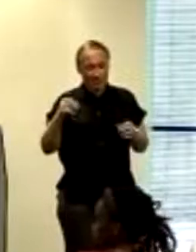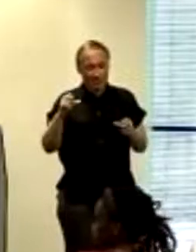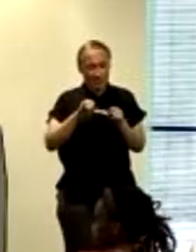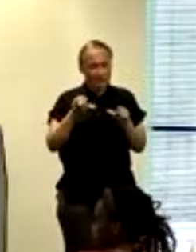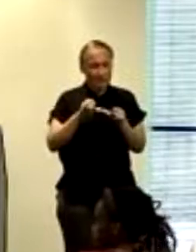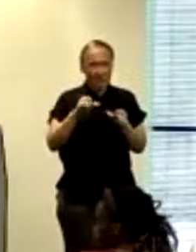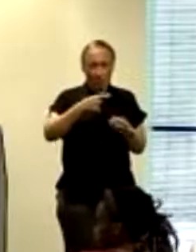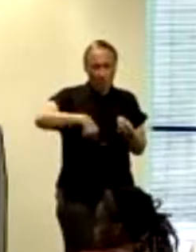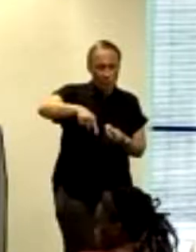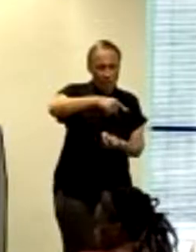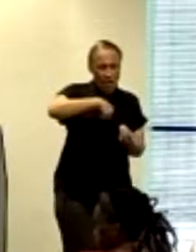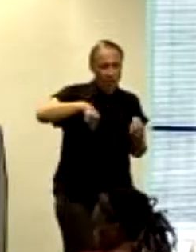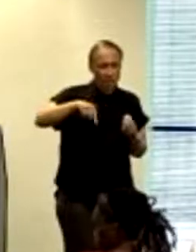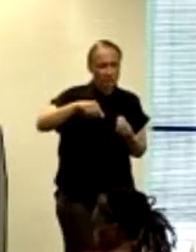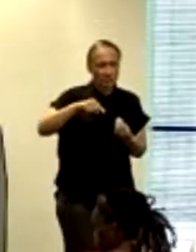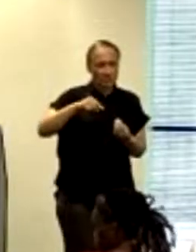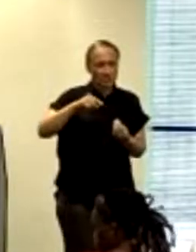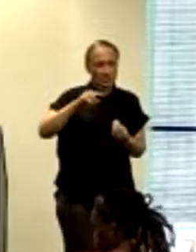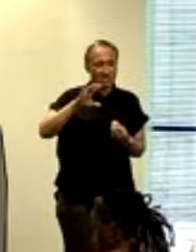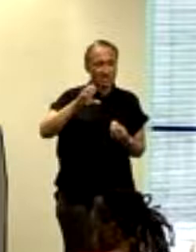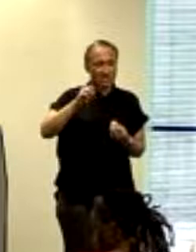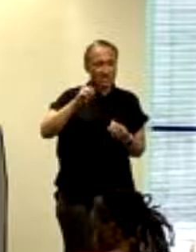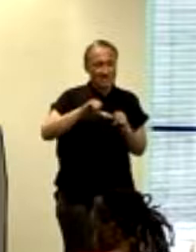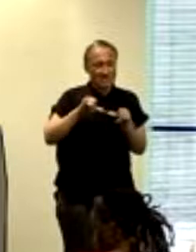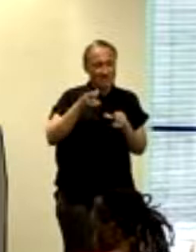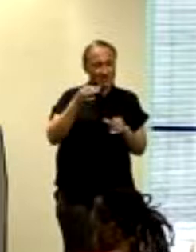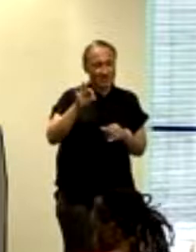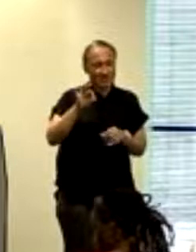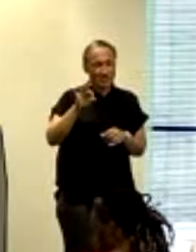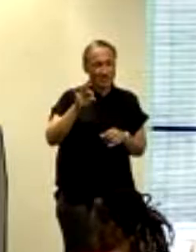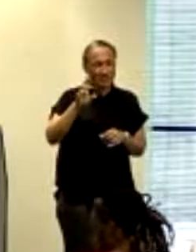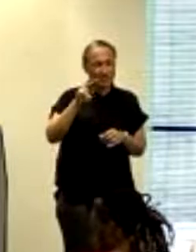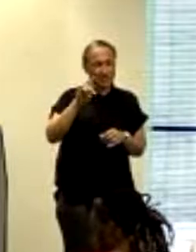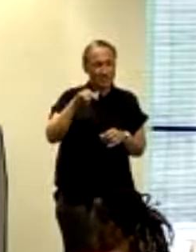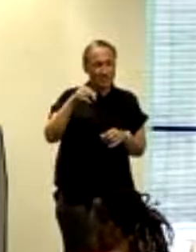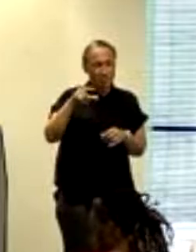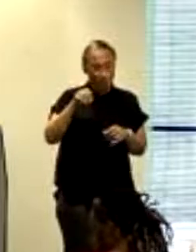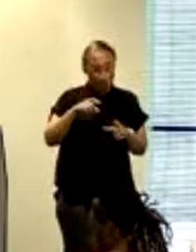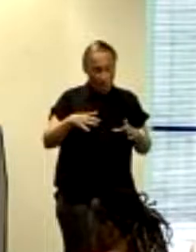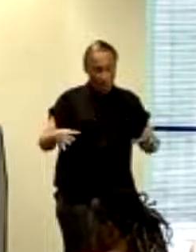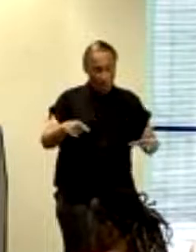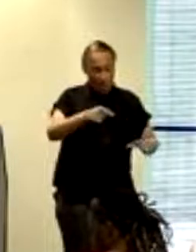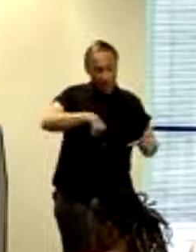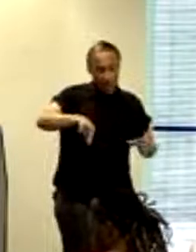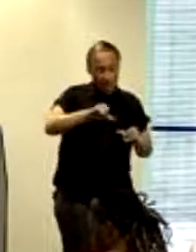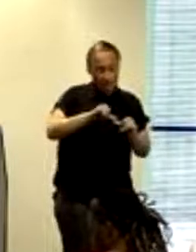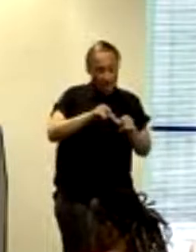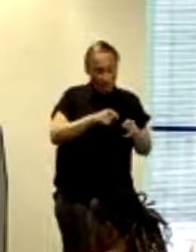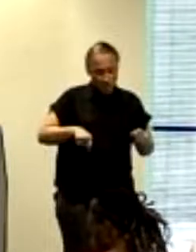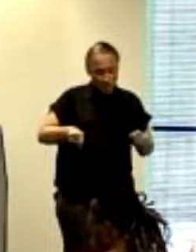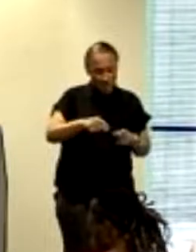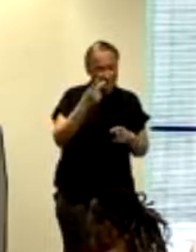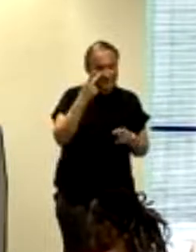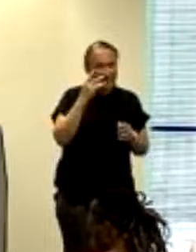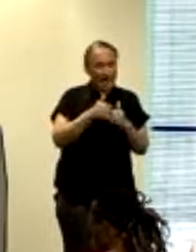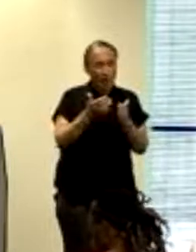measure around the size of the utility pole and see